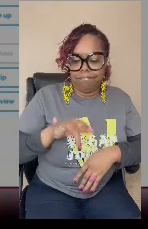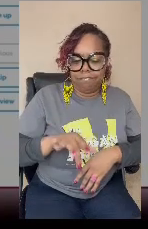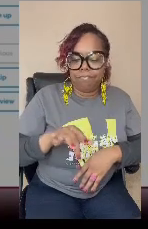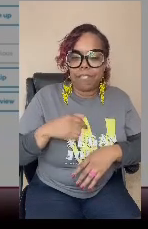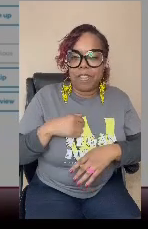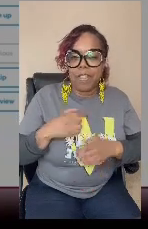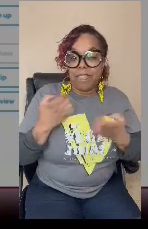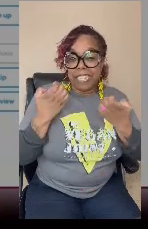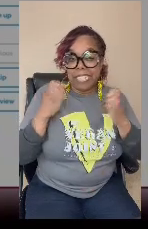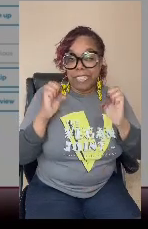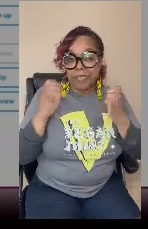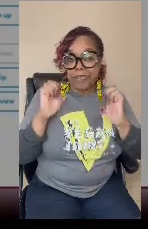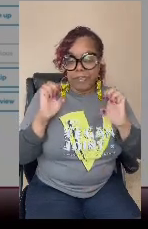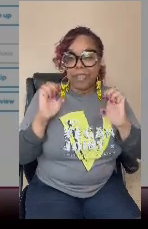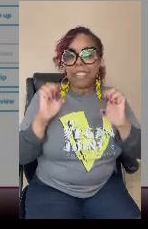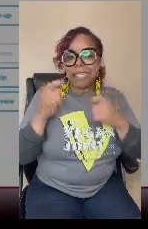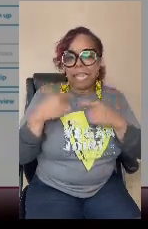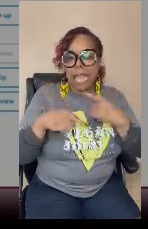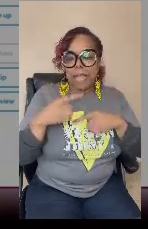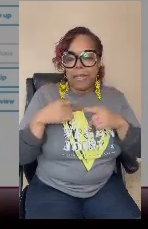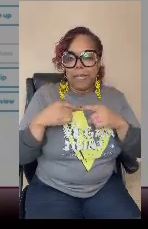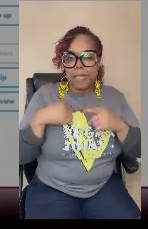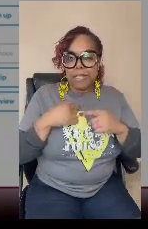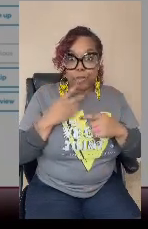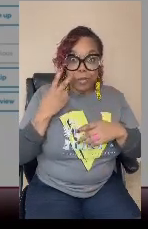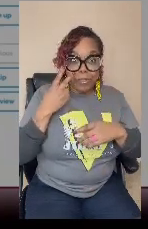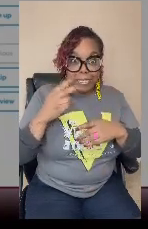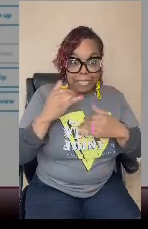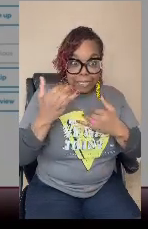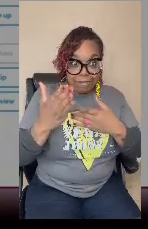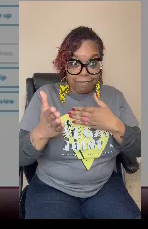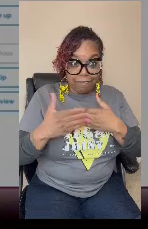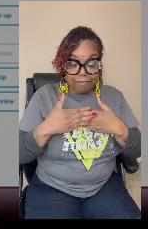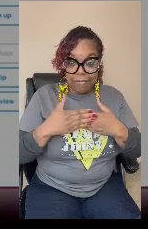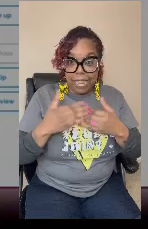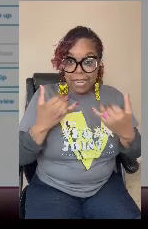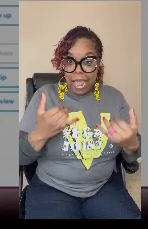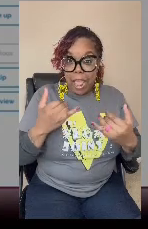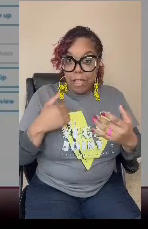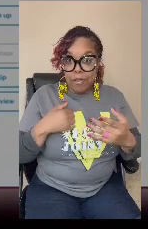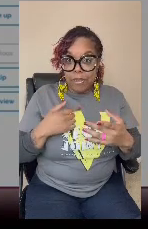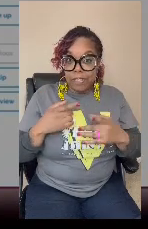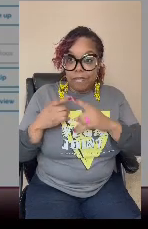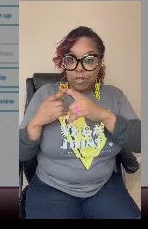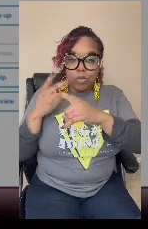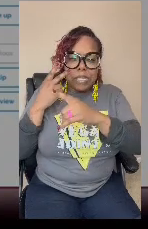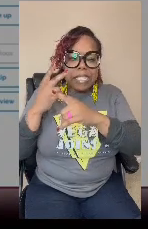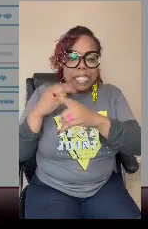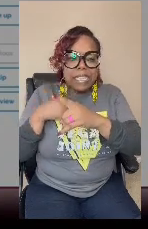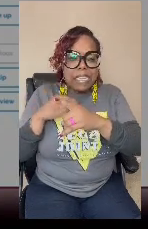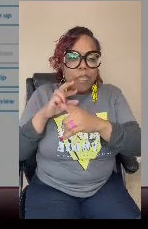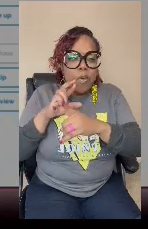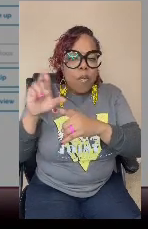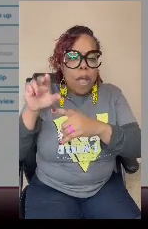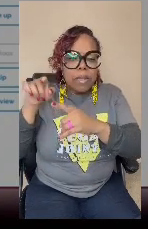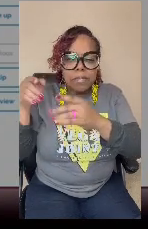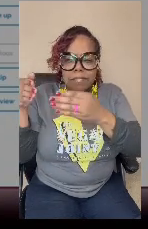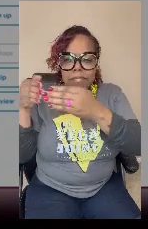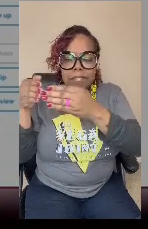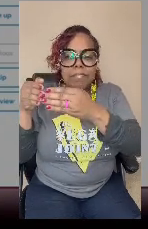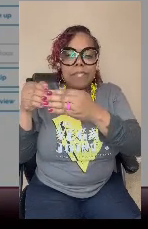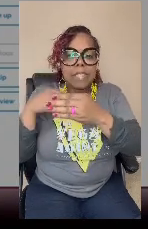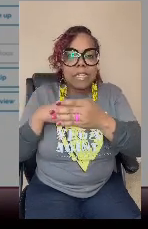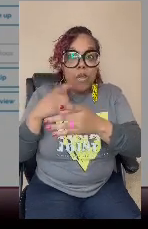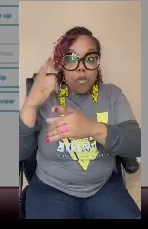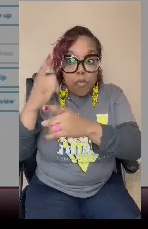one here. And as you see, it auto corrects or tells you if the answer